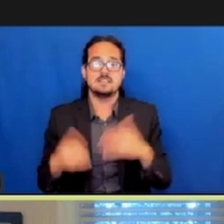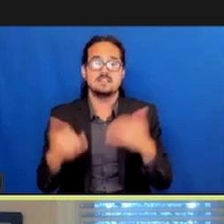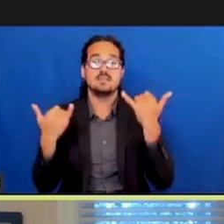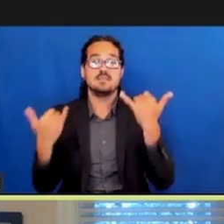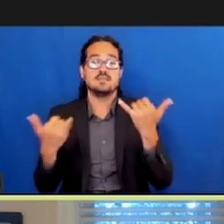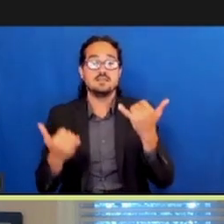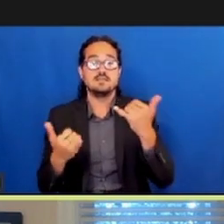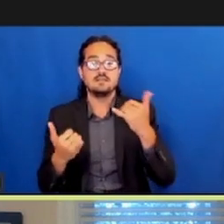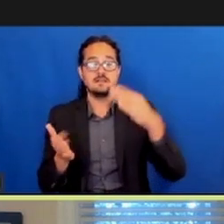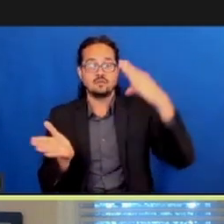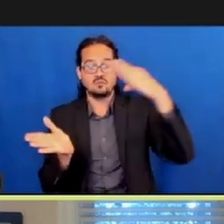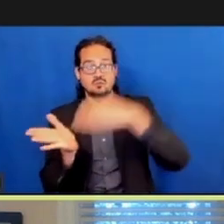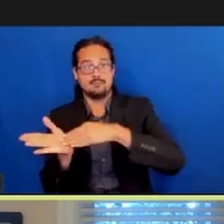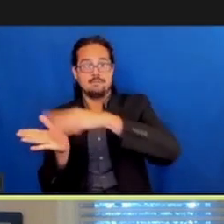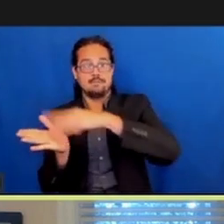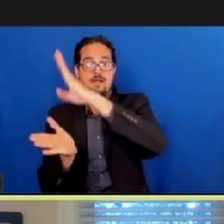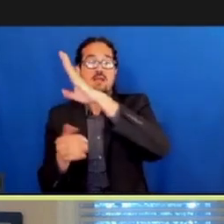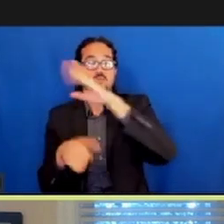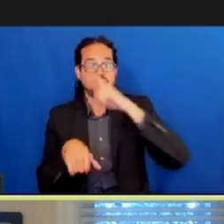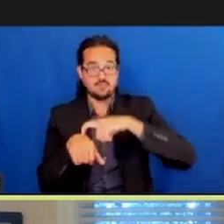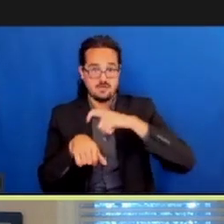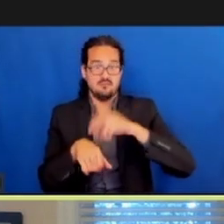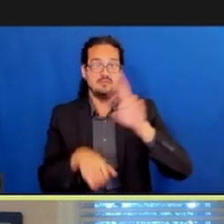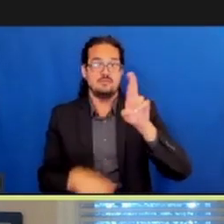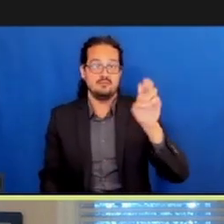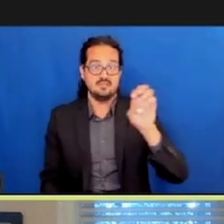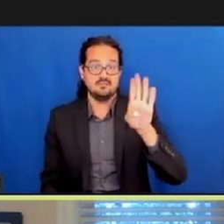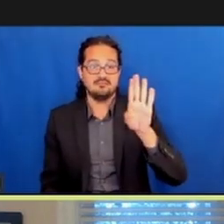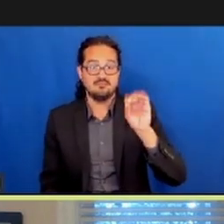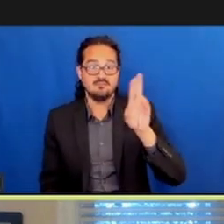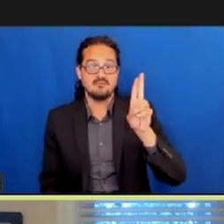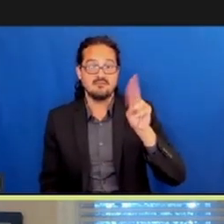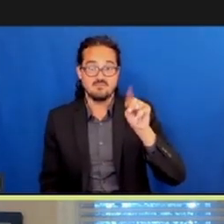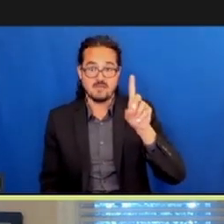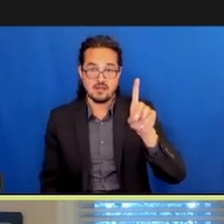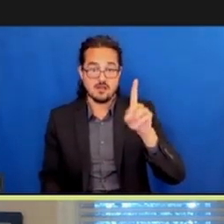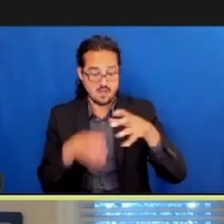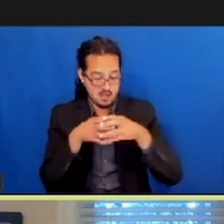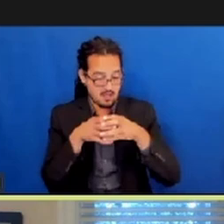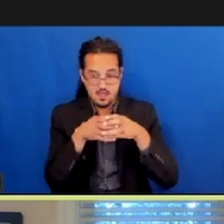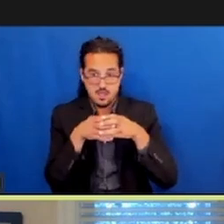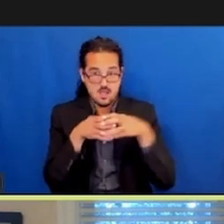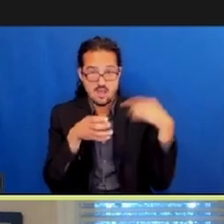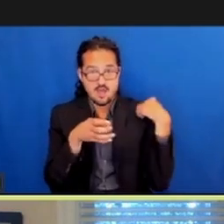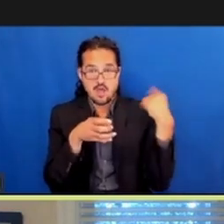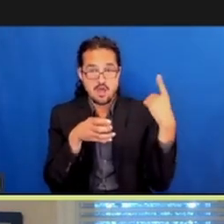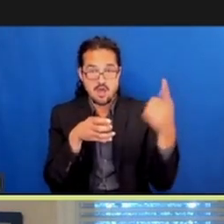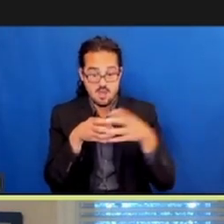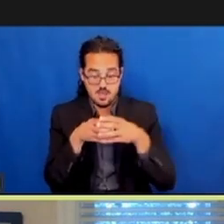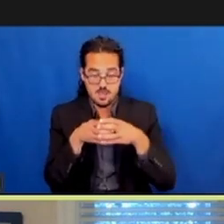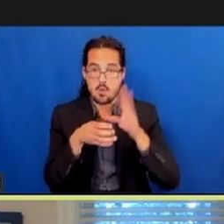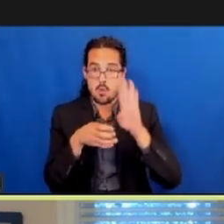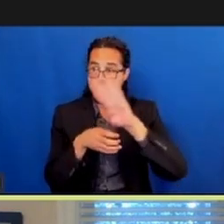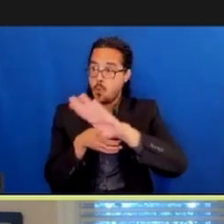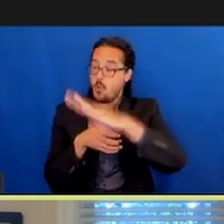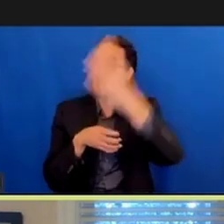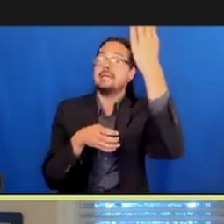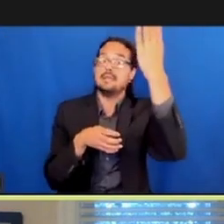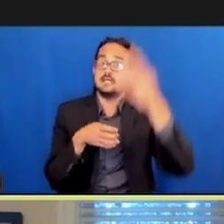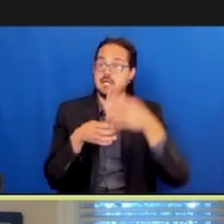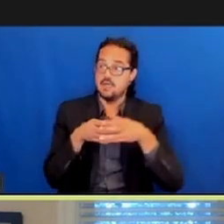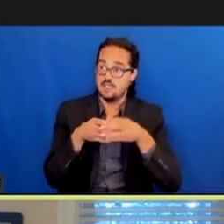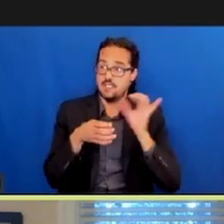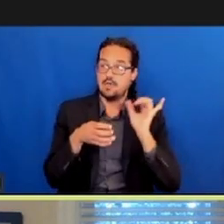buckled up and got through the school year. And now we're starting to see where people are finally opening up, their emotions are opening up.